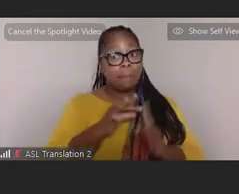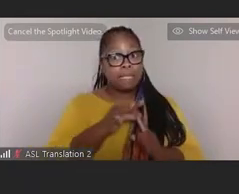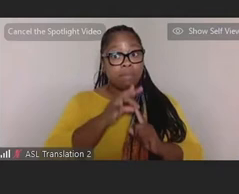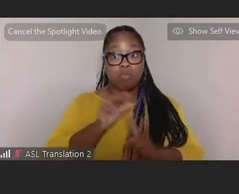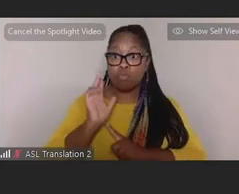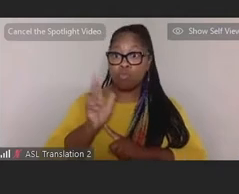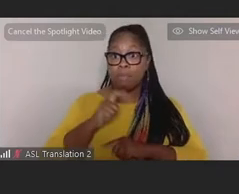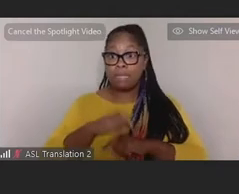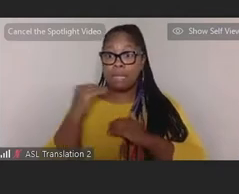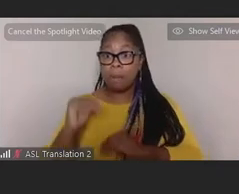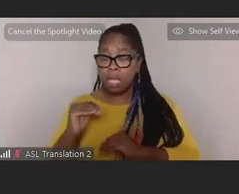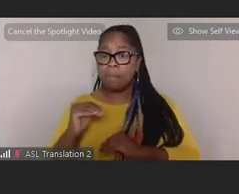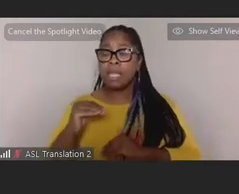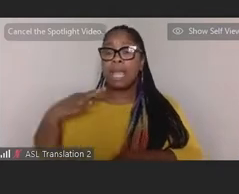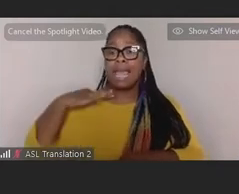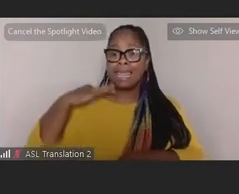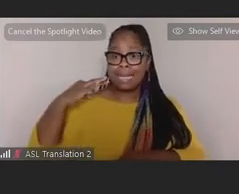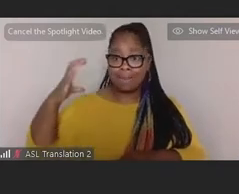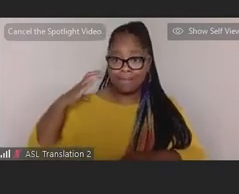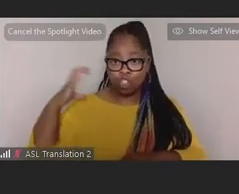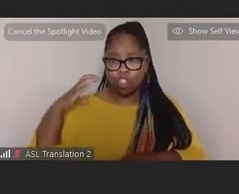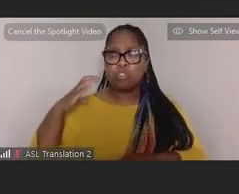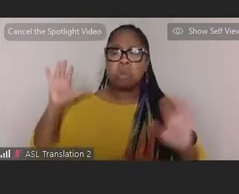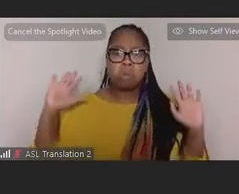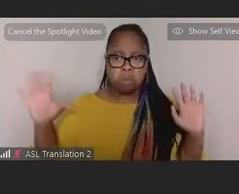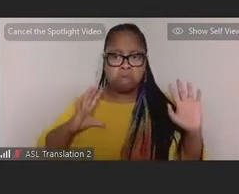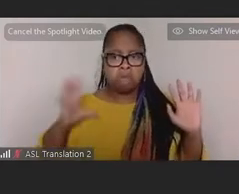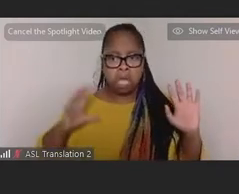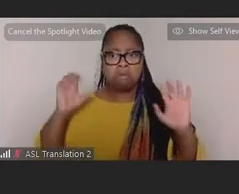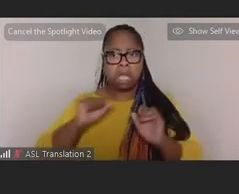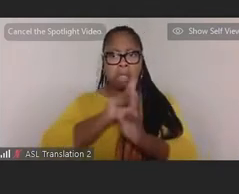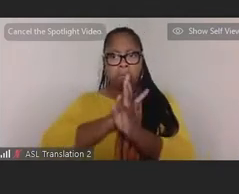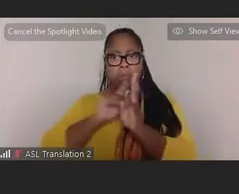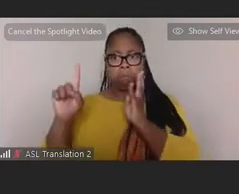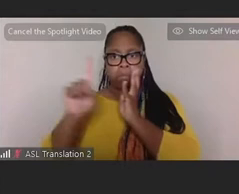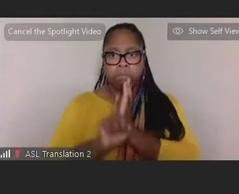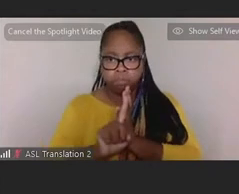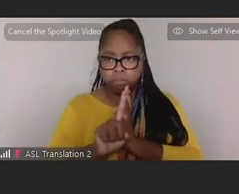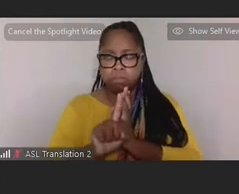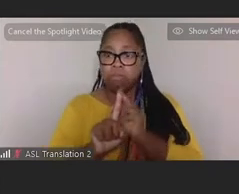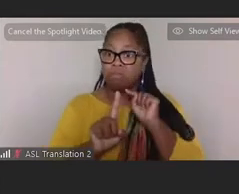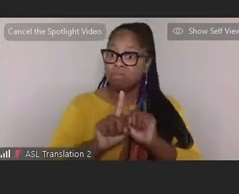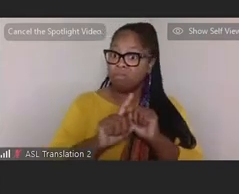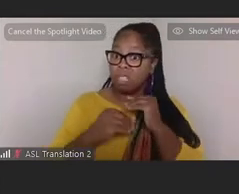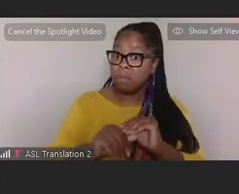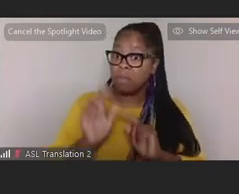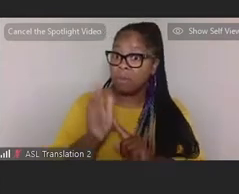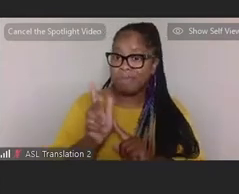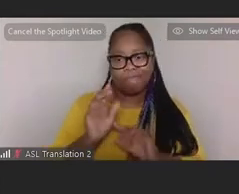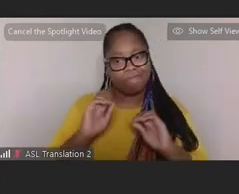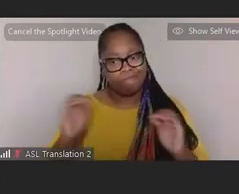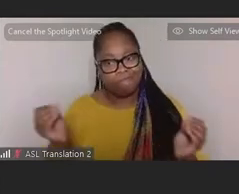limit. Elected officials are accorded the courtesy of jumping into the front of the queue and not limited to 3 minutes.